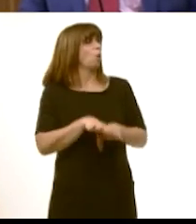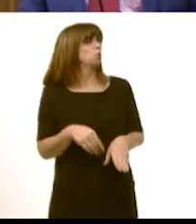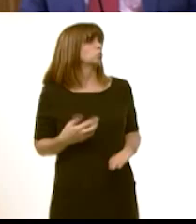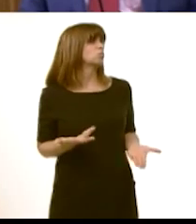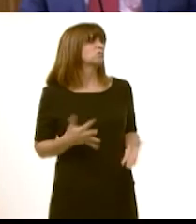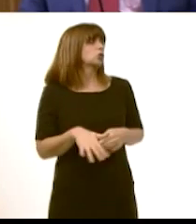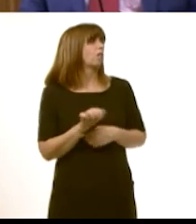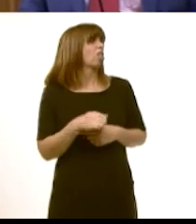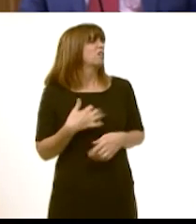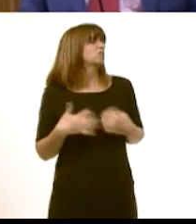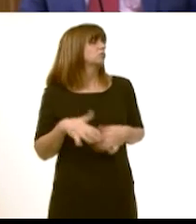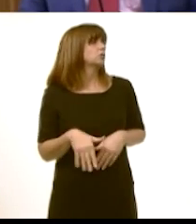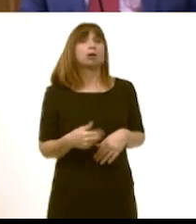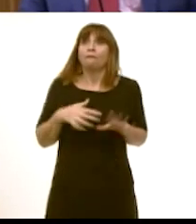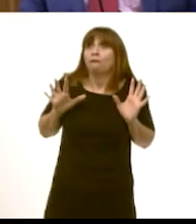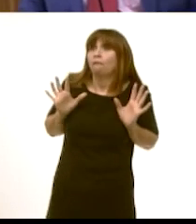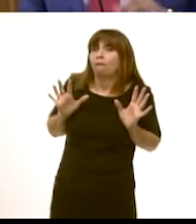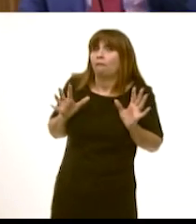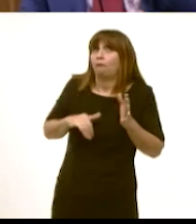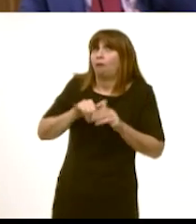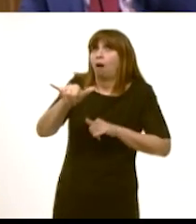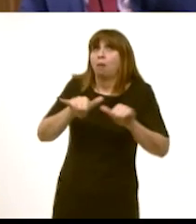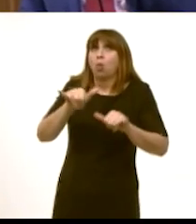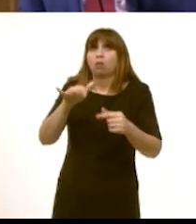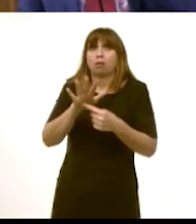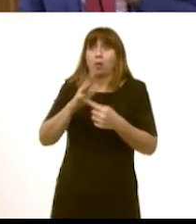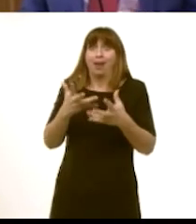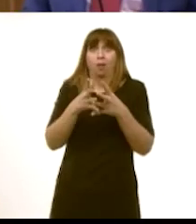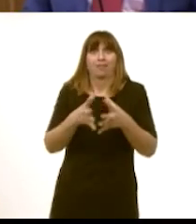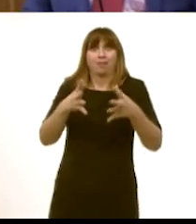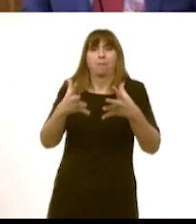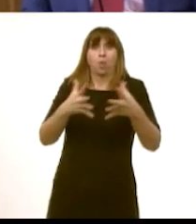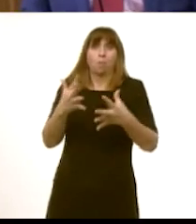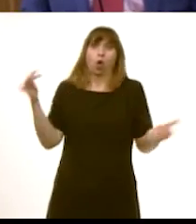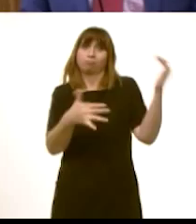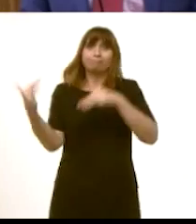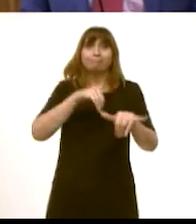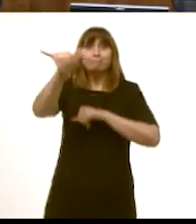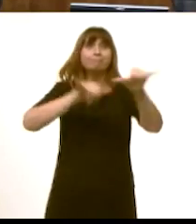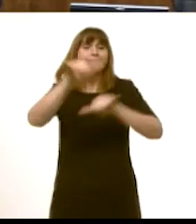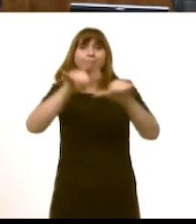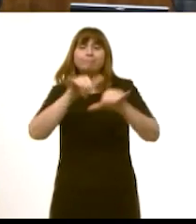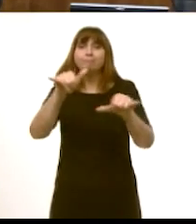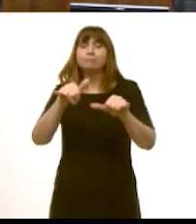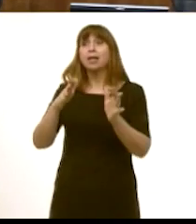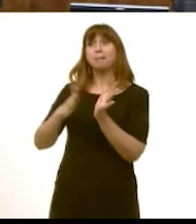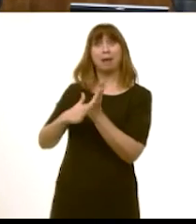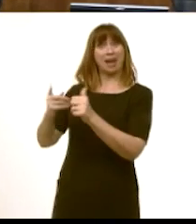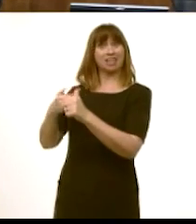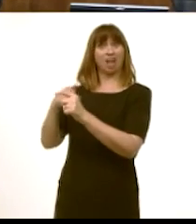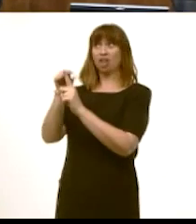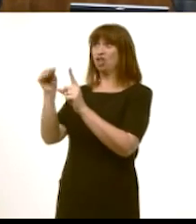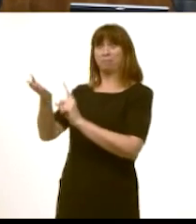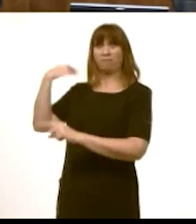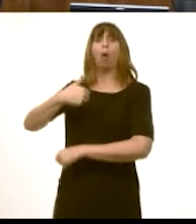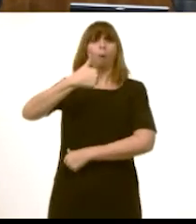not support. And we see the airport as a future because we see the passenger numbers going up. I mean, it's quite odd what the Tories did. I mean, Mohammed Asker, of course, supported it to begin